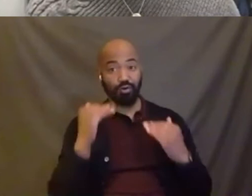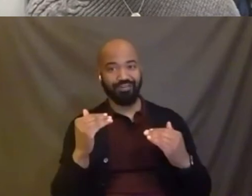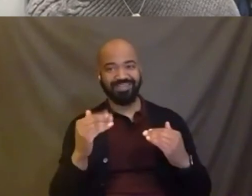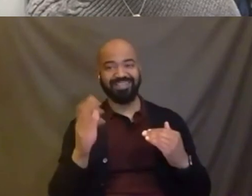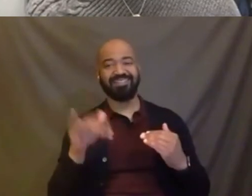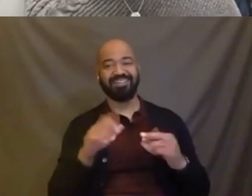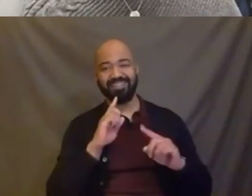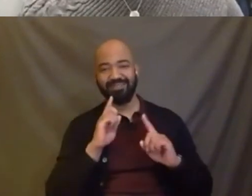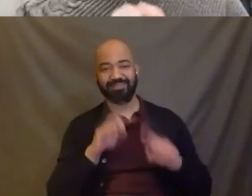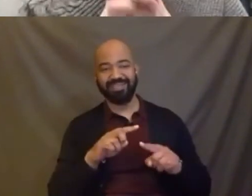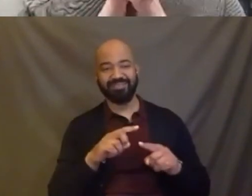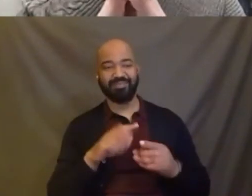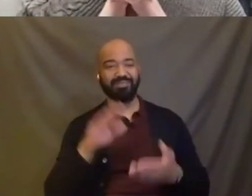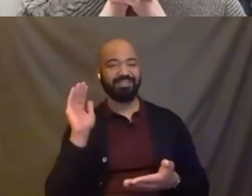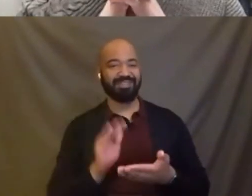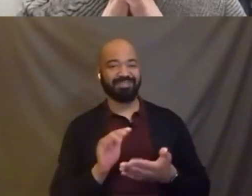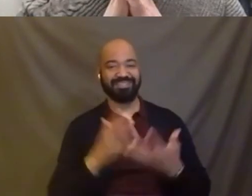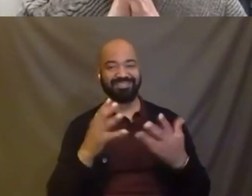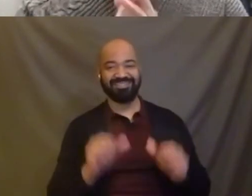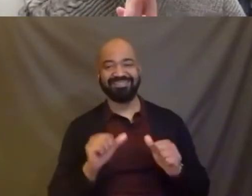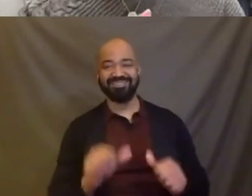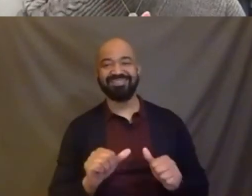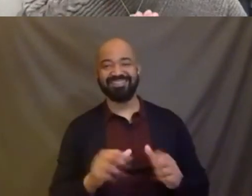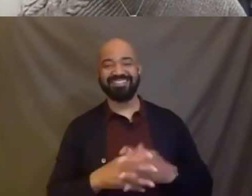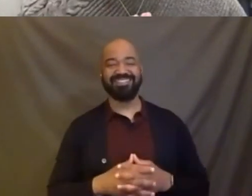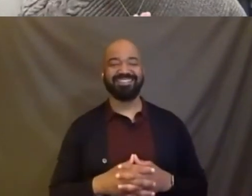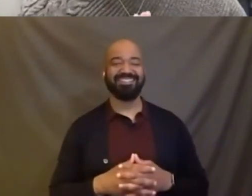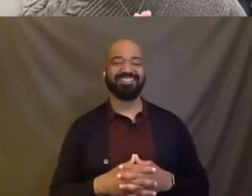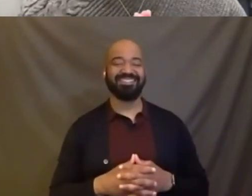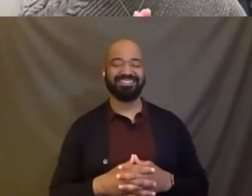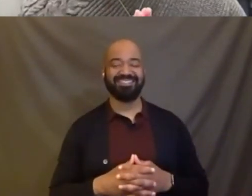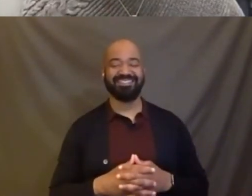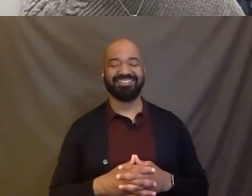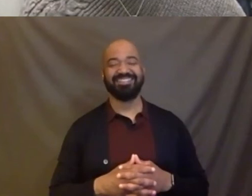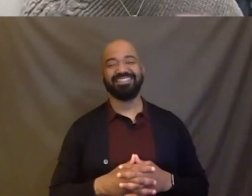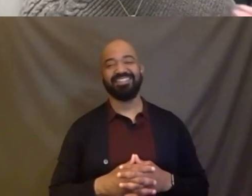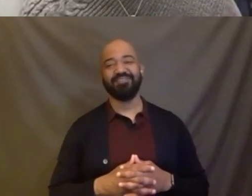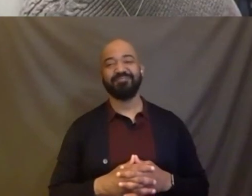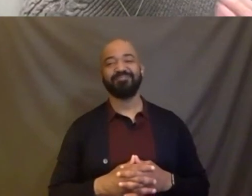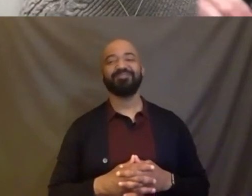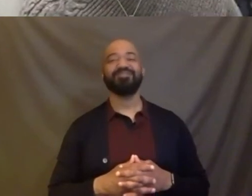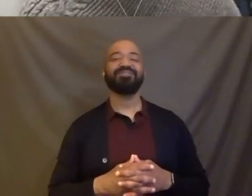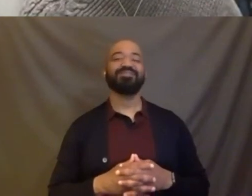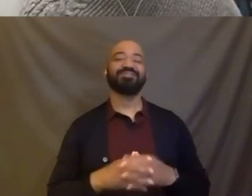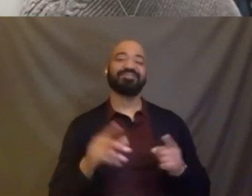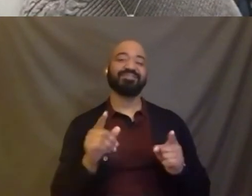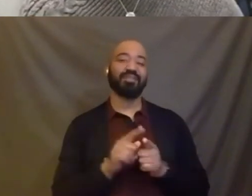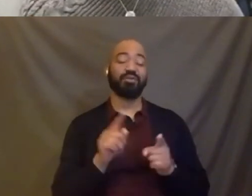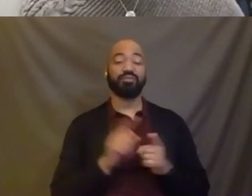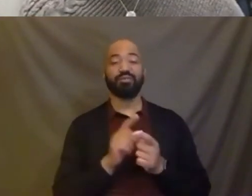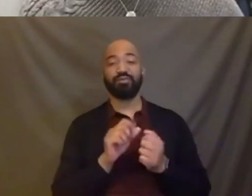possible. The other thing is really to address this through